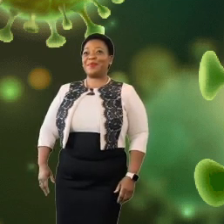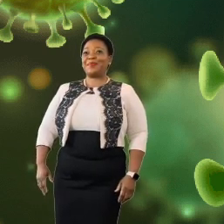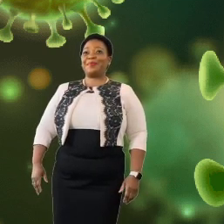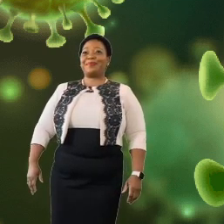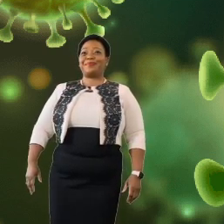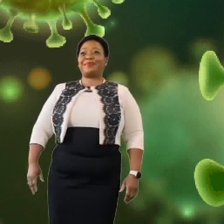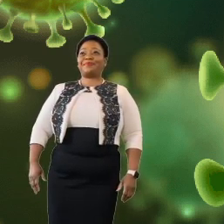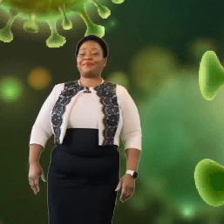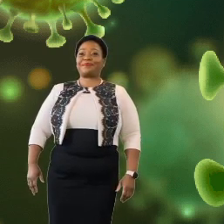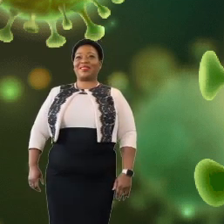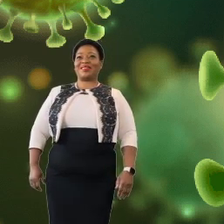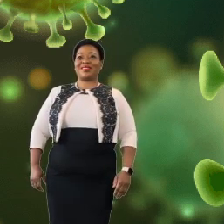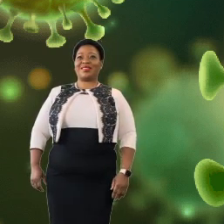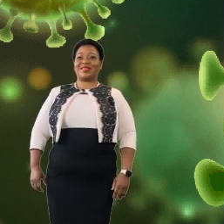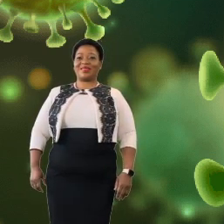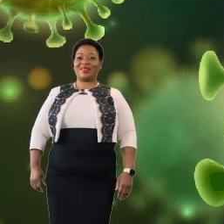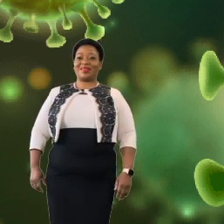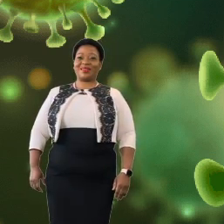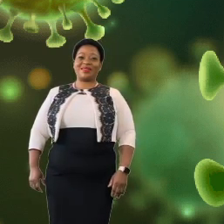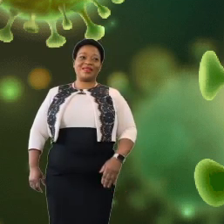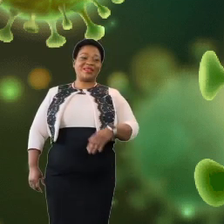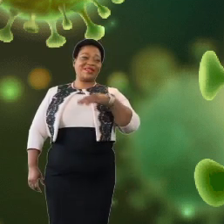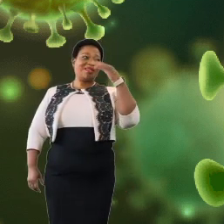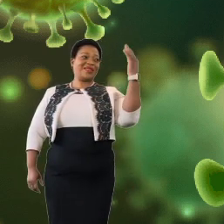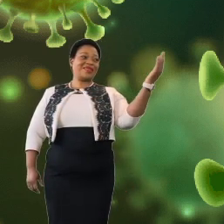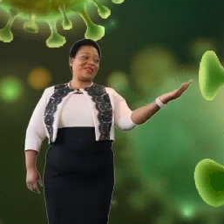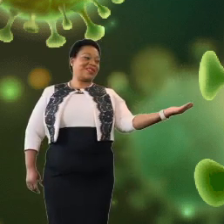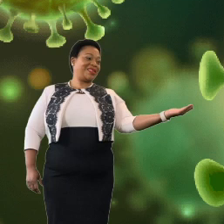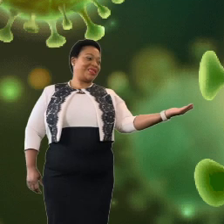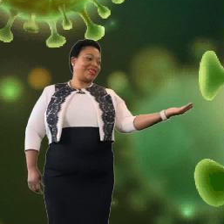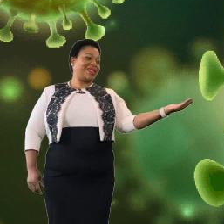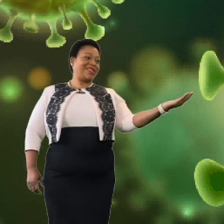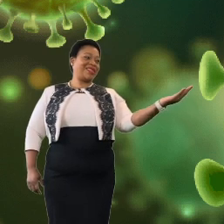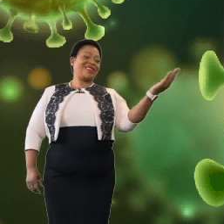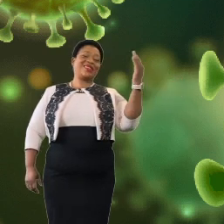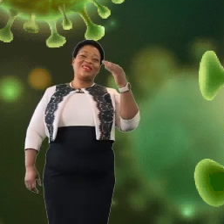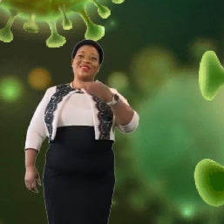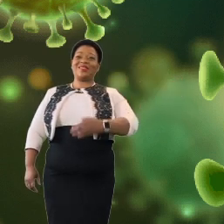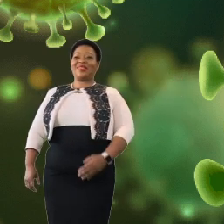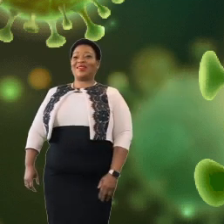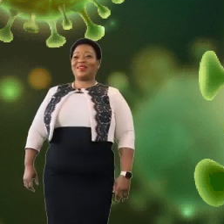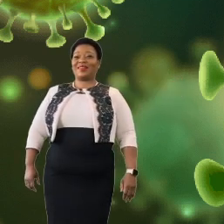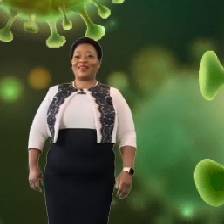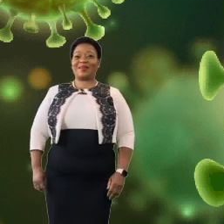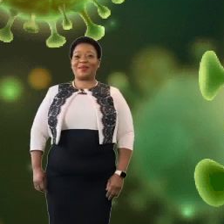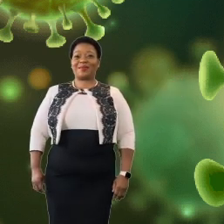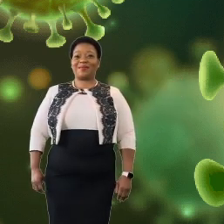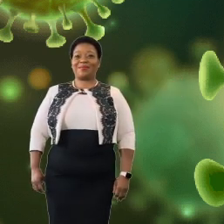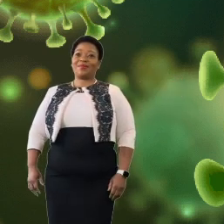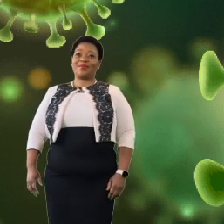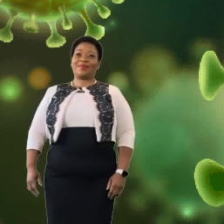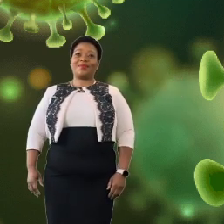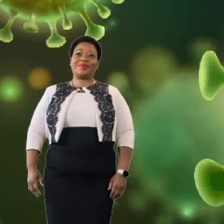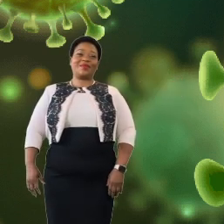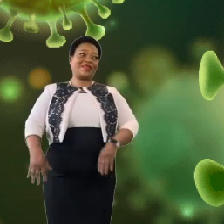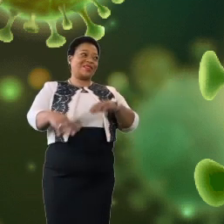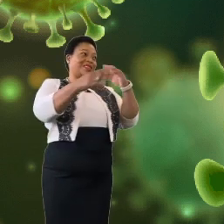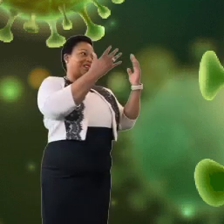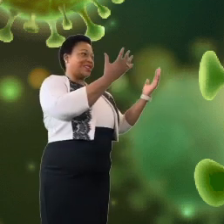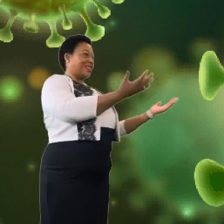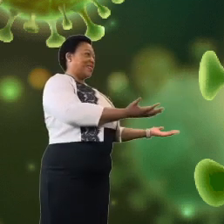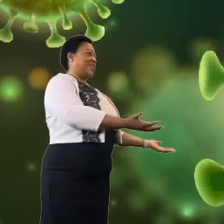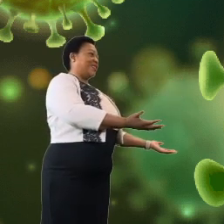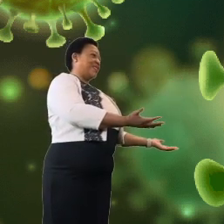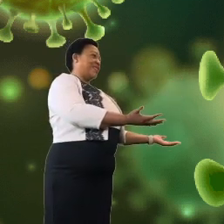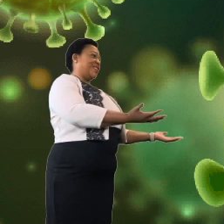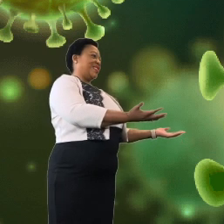time. We have raised the issues of subdivision of agricultural land, about environmental impact, about development approvals